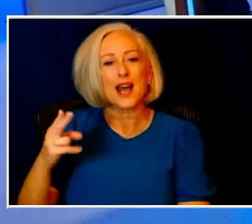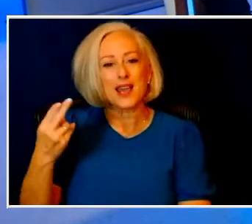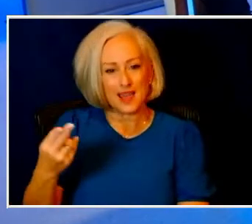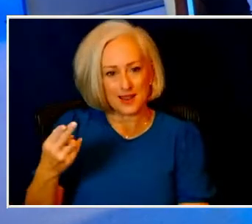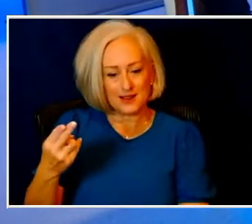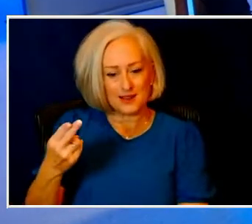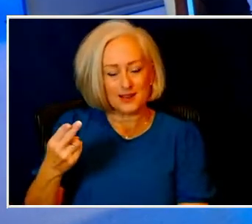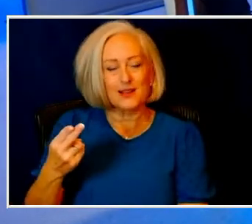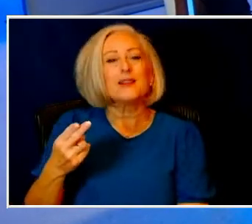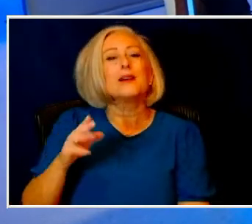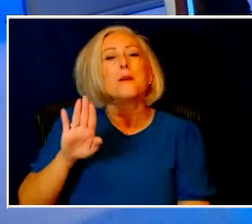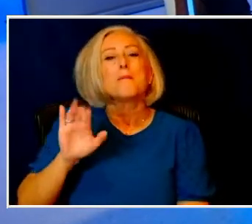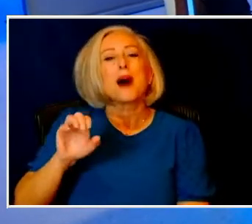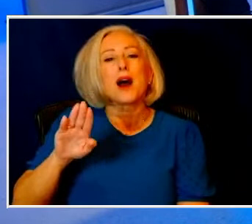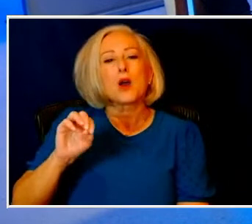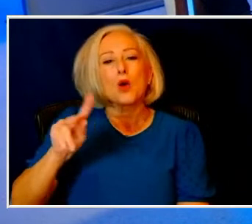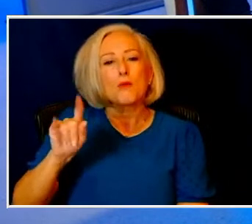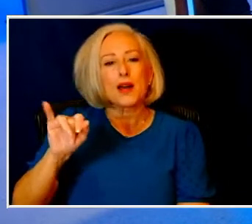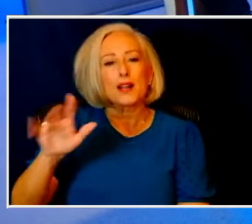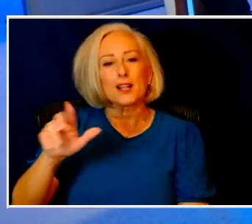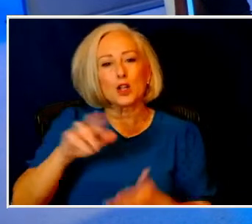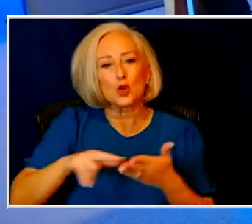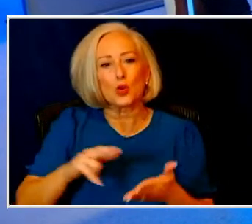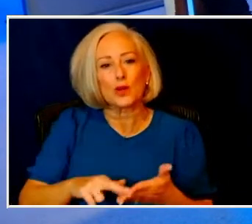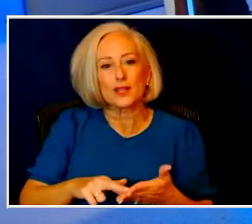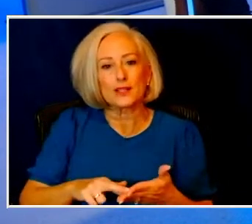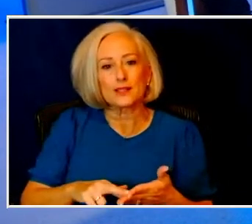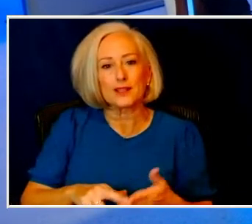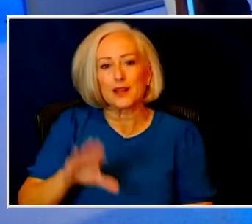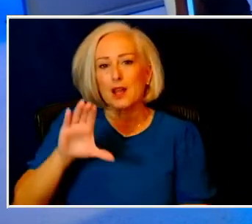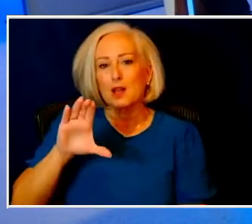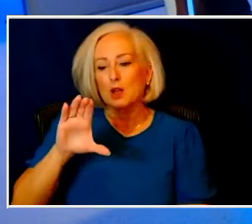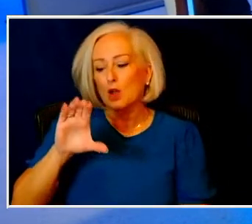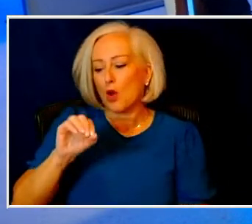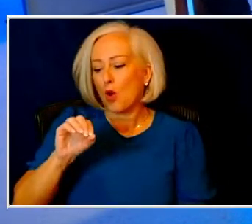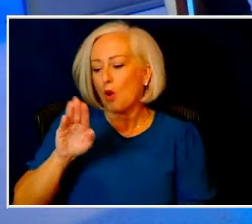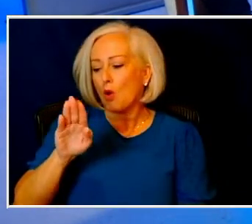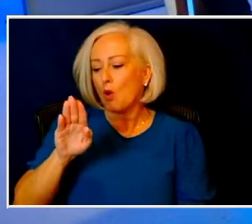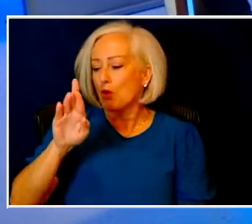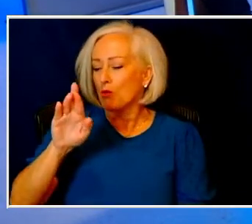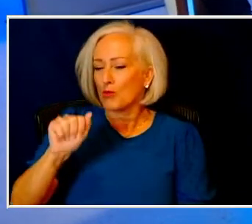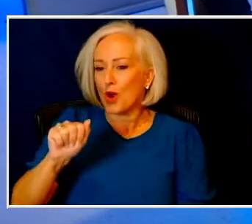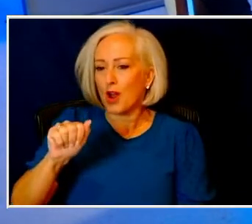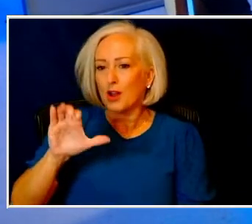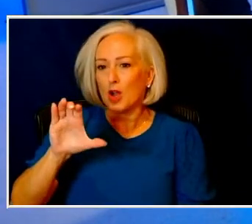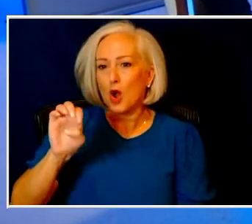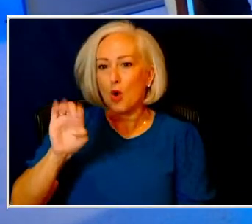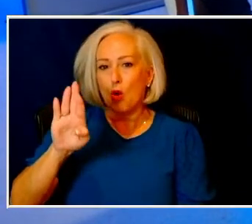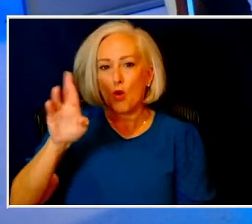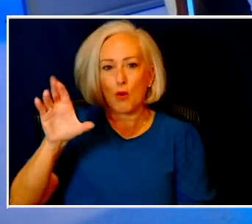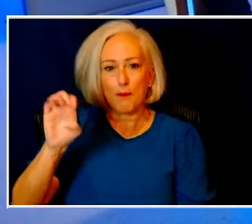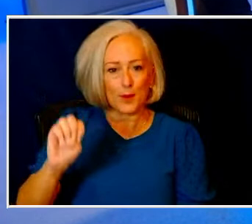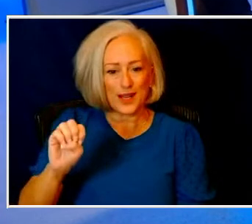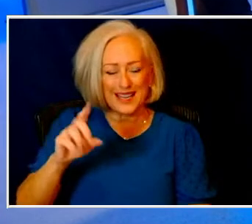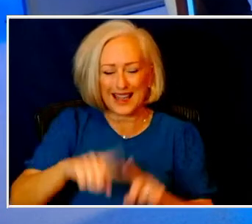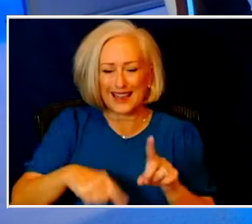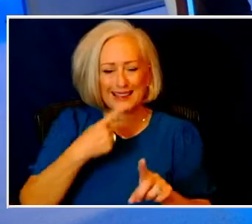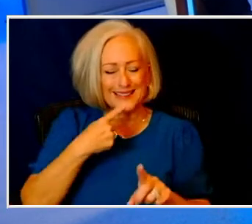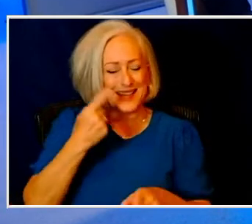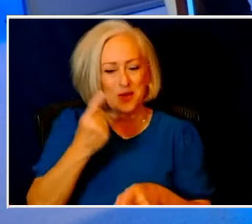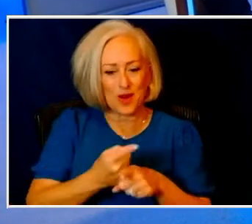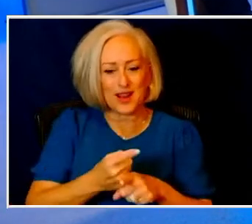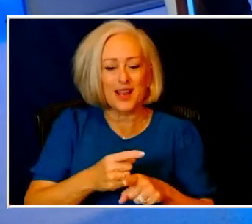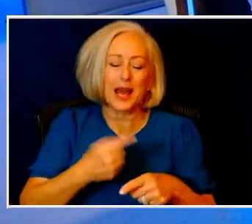as, COBRA, COBRI. I'm not really a strong research guy, so I can't really say the word right, but we're just going to say COBRA for